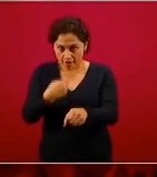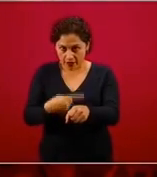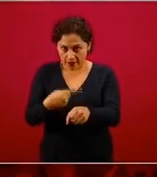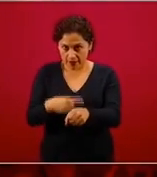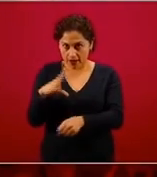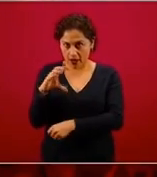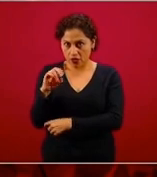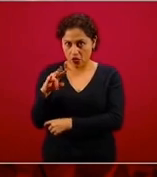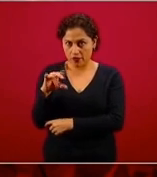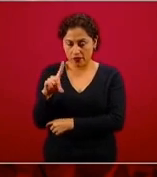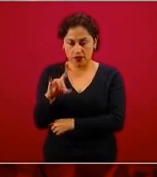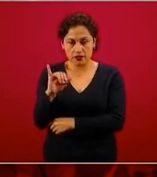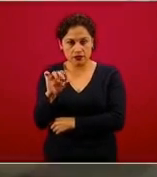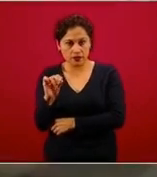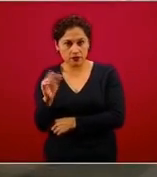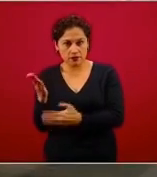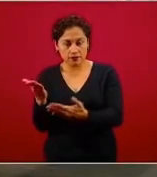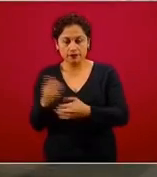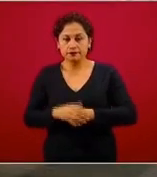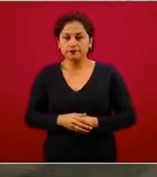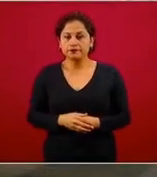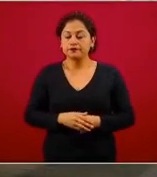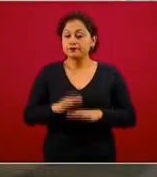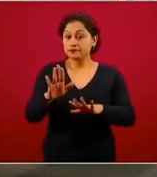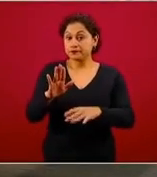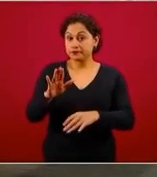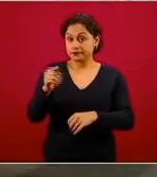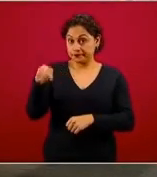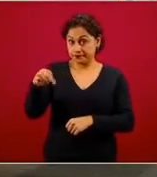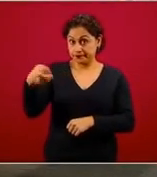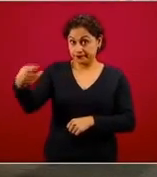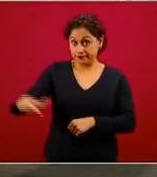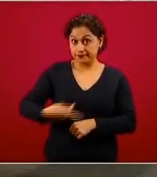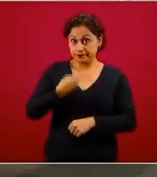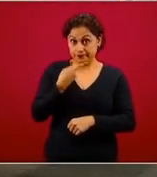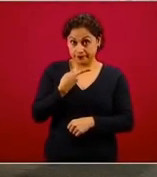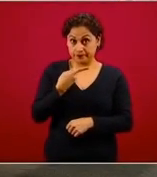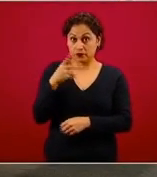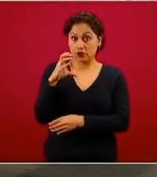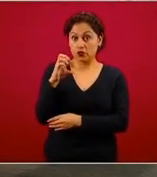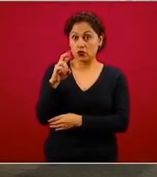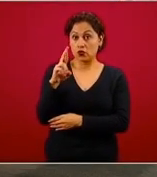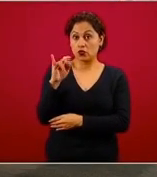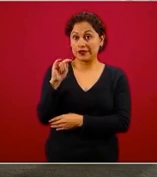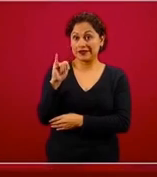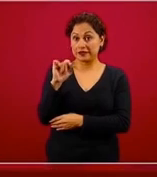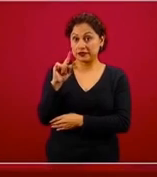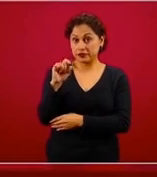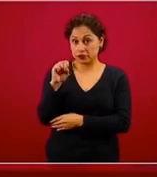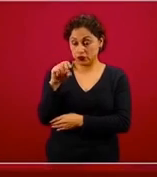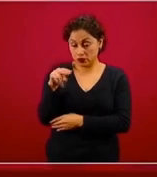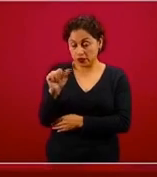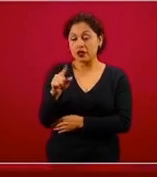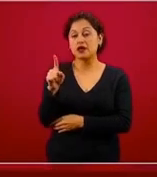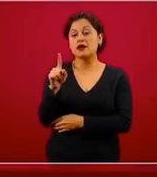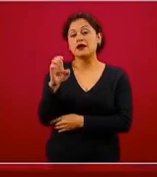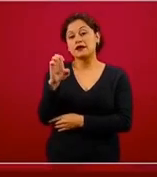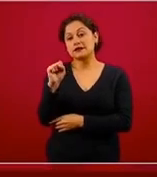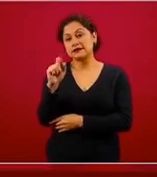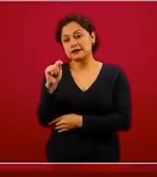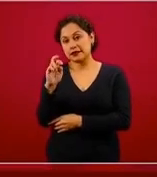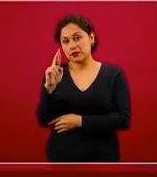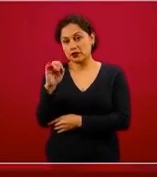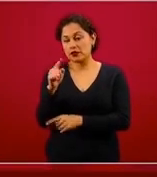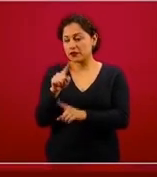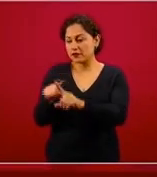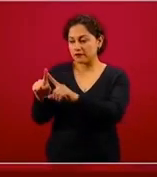COVID? es, The last como siempre, question la was cortisona, el esteroide de la cortisone. cortisona en sus varias Cortisone presentaciones steroids es in